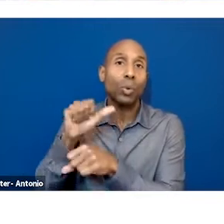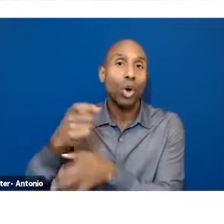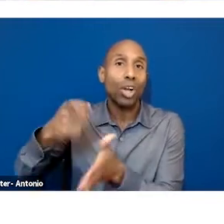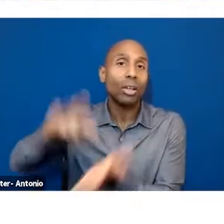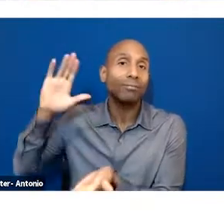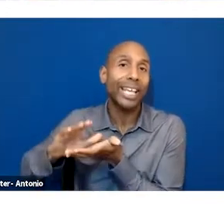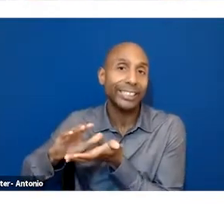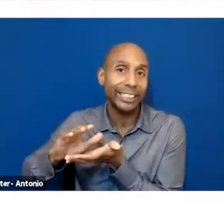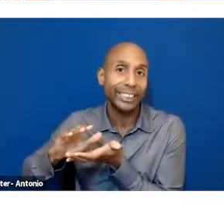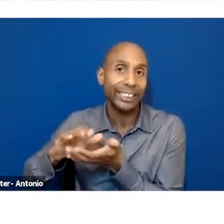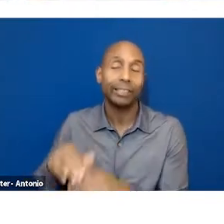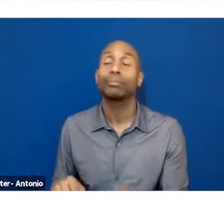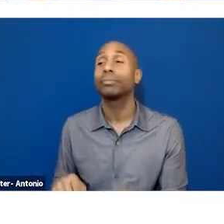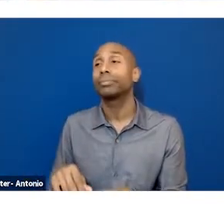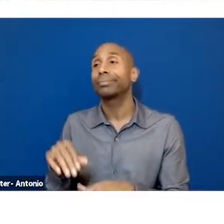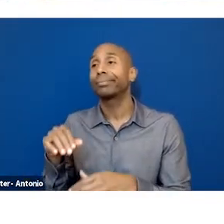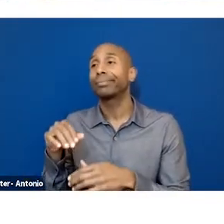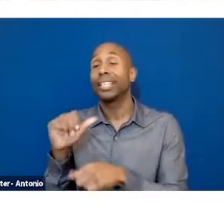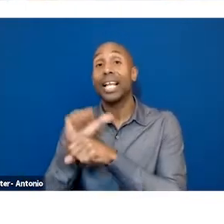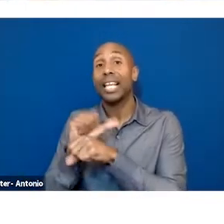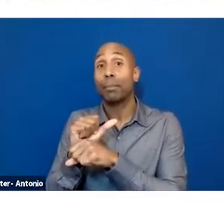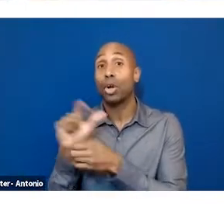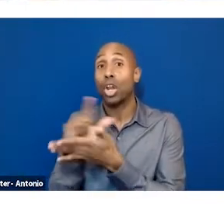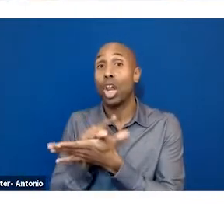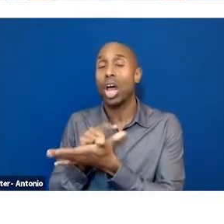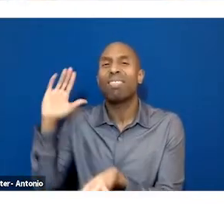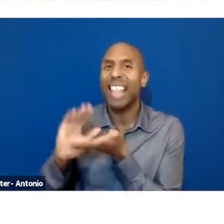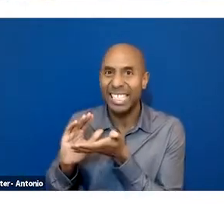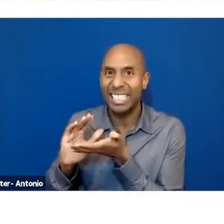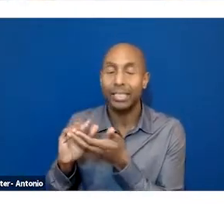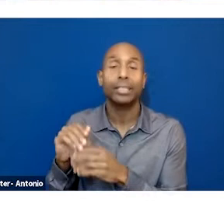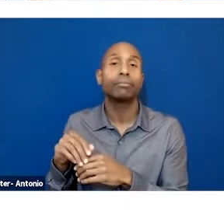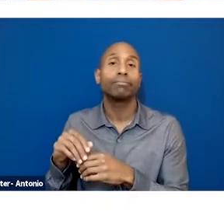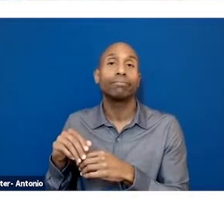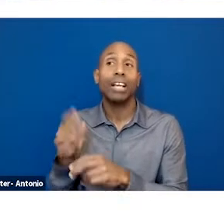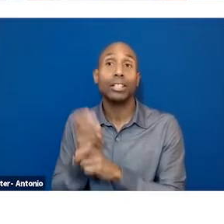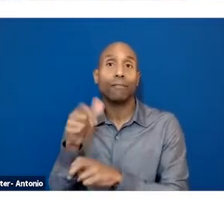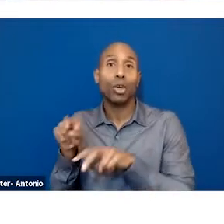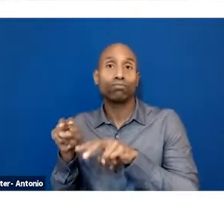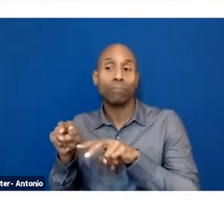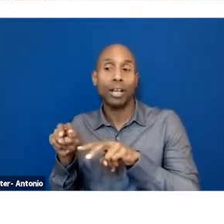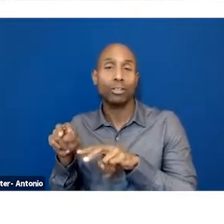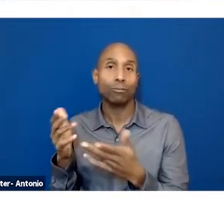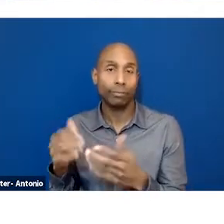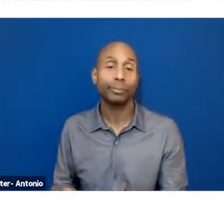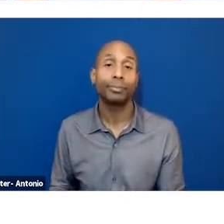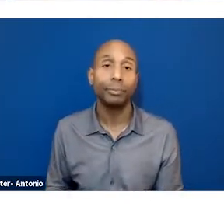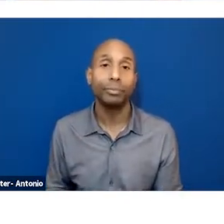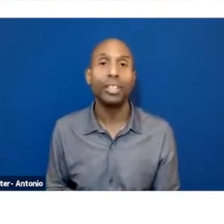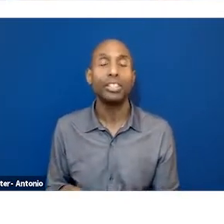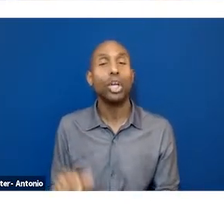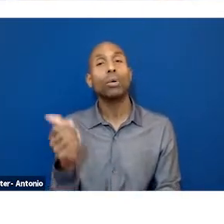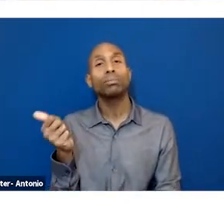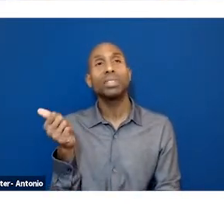regulate. So again, beginning in the late 1970s and then accelerating to the 1980s and